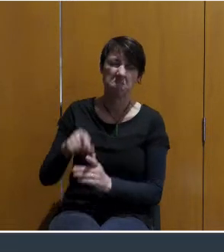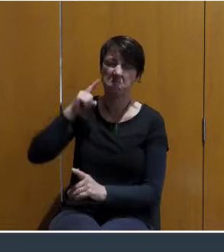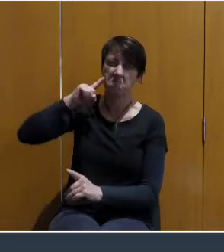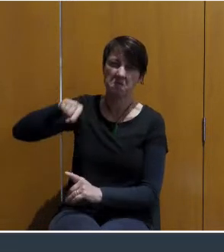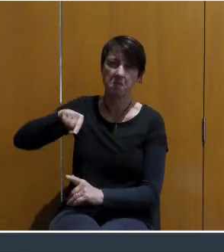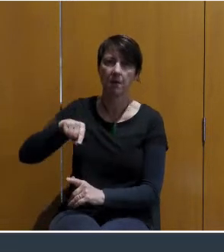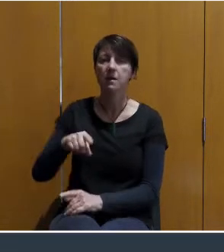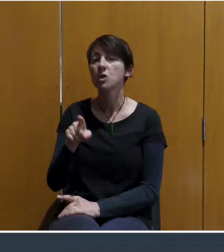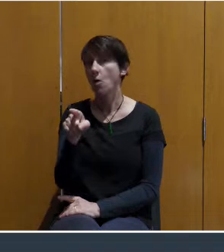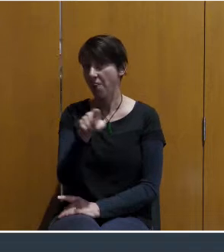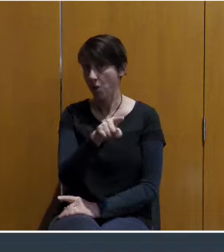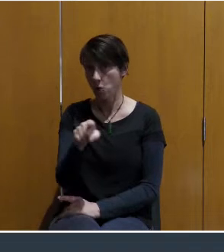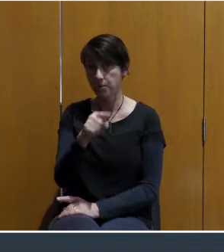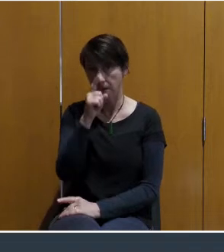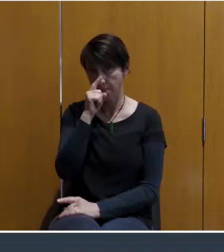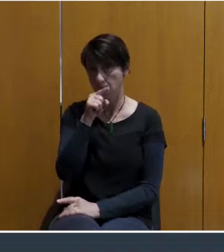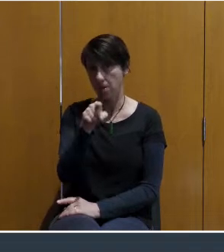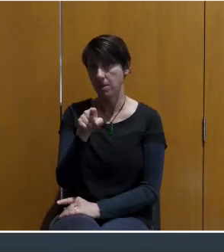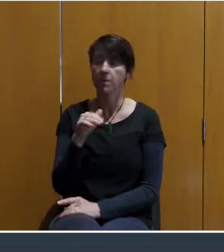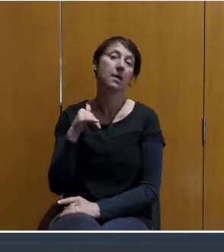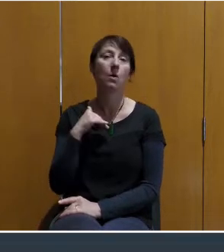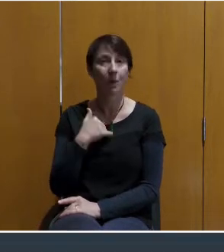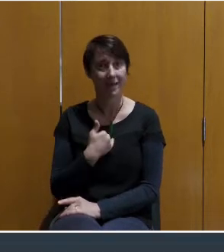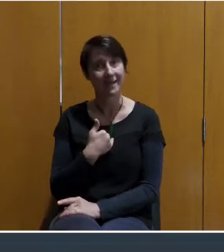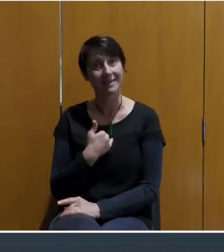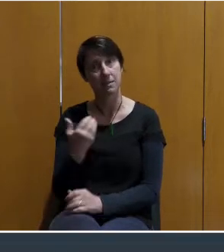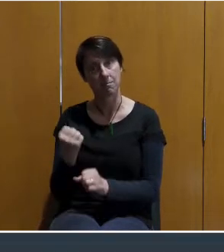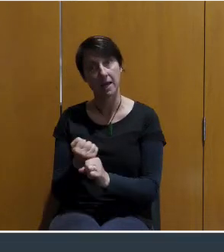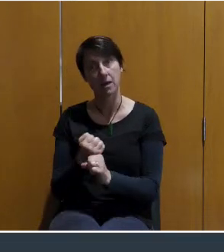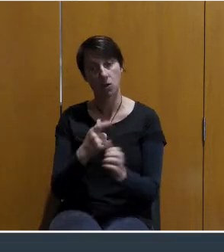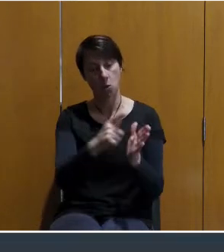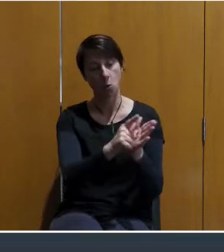have to make these rules for.